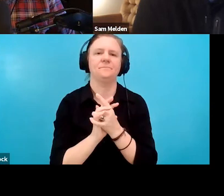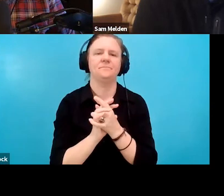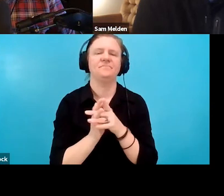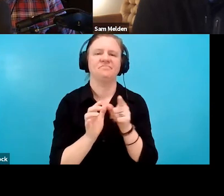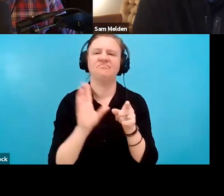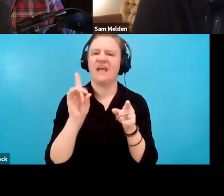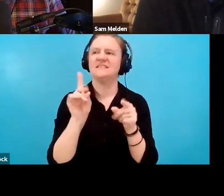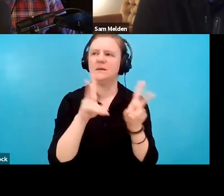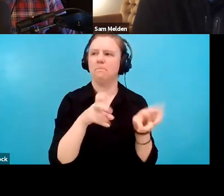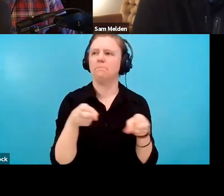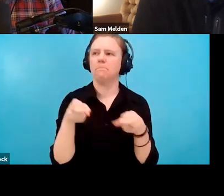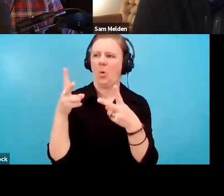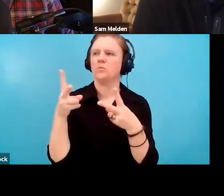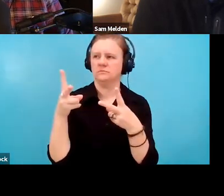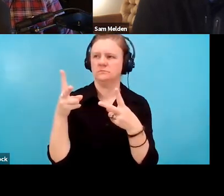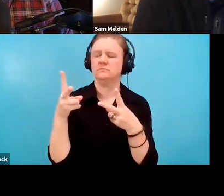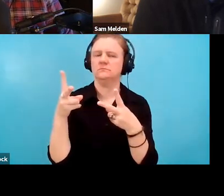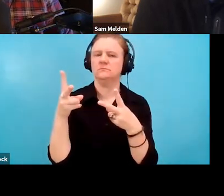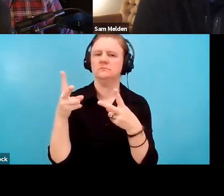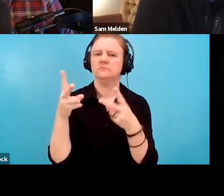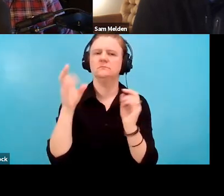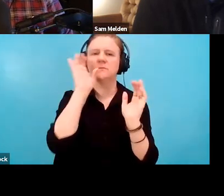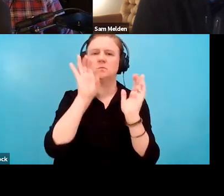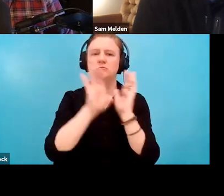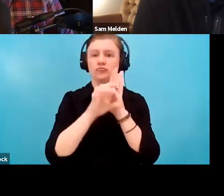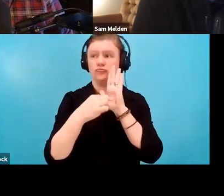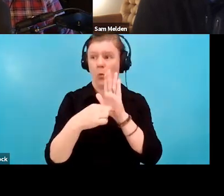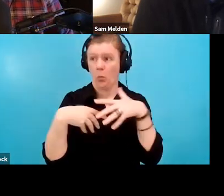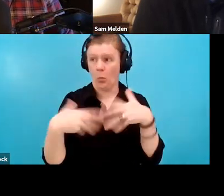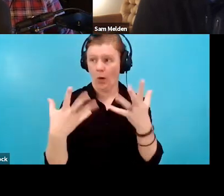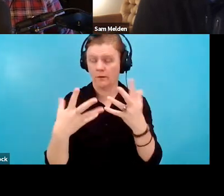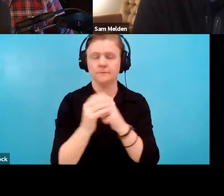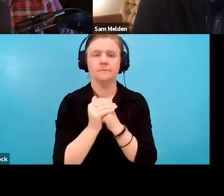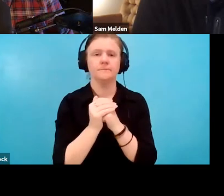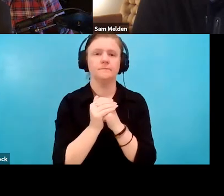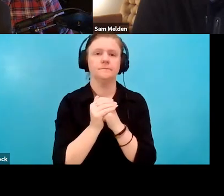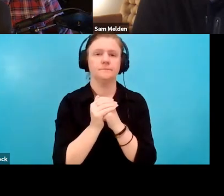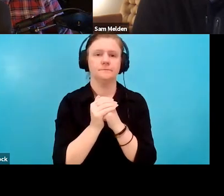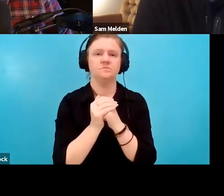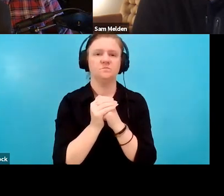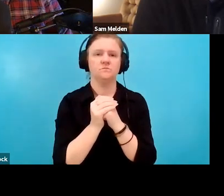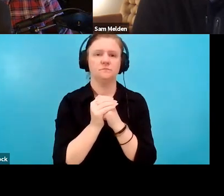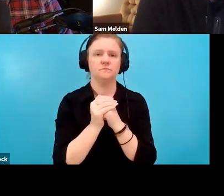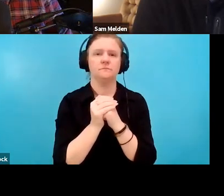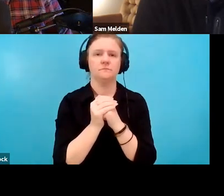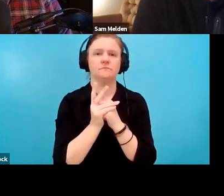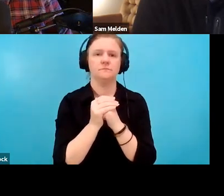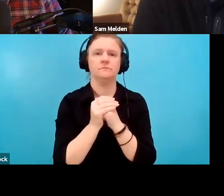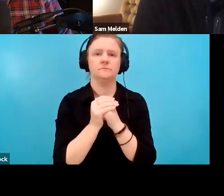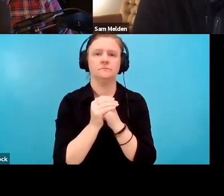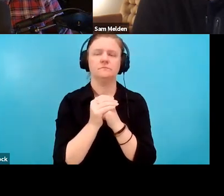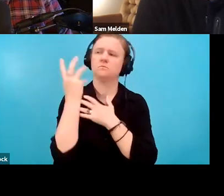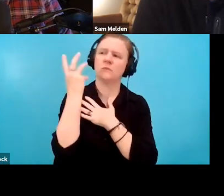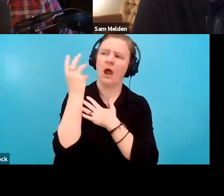somewhere. And what this image shows, in my opinion, is, I think I would say,